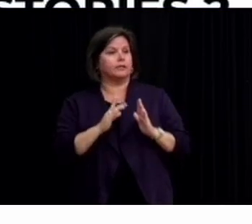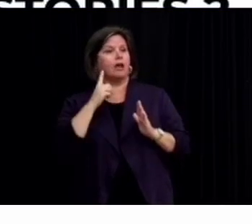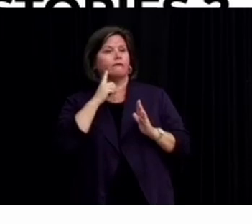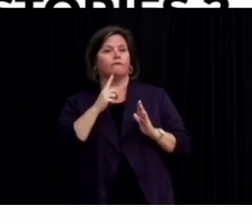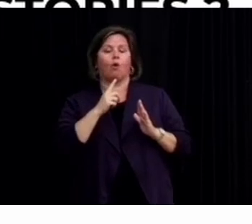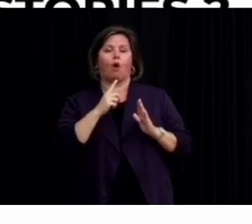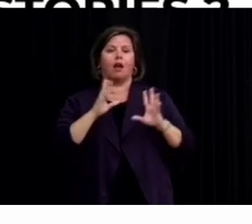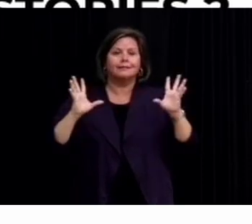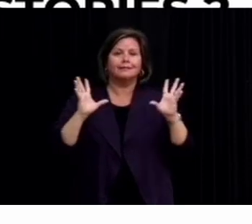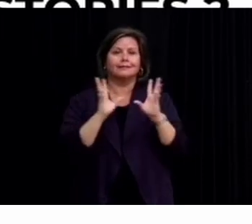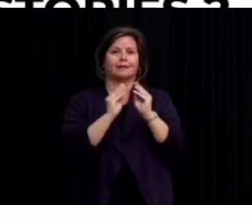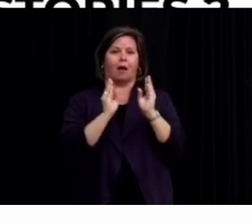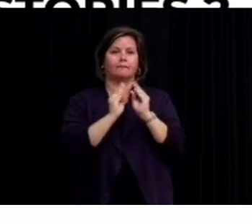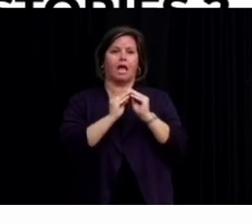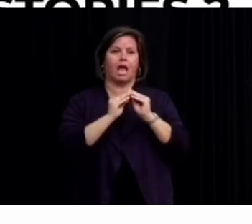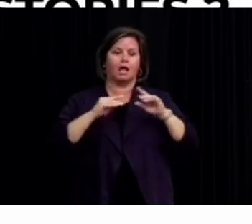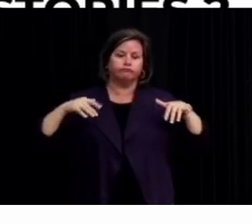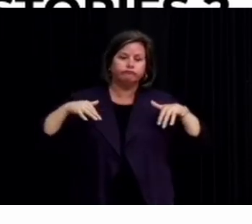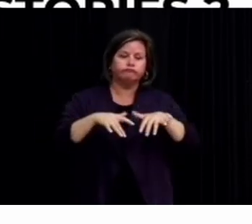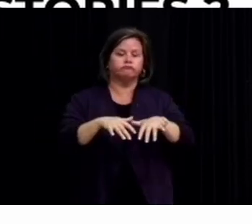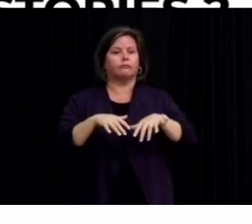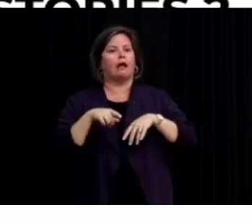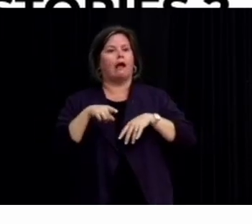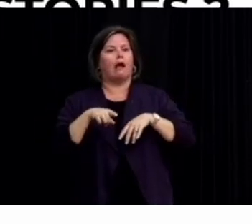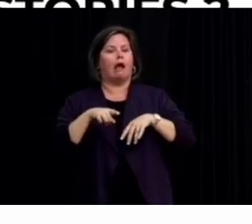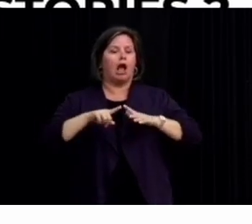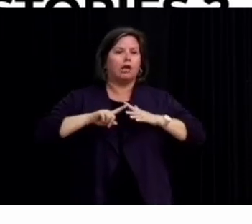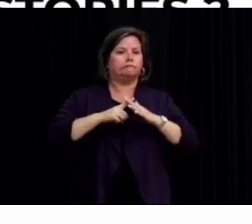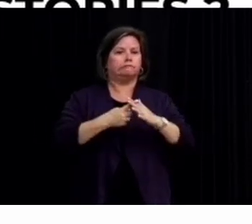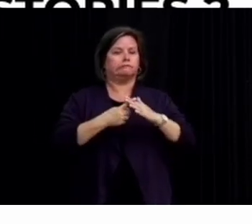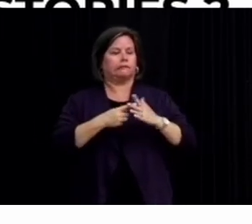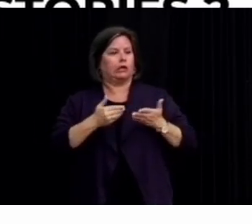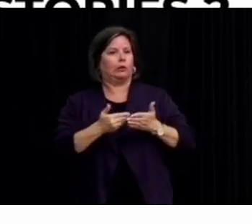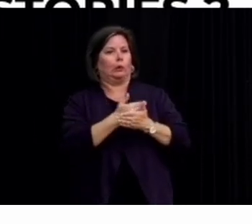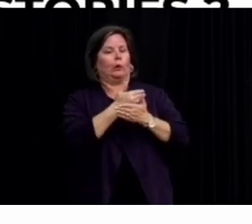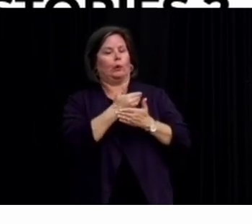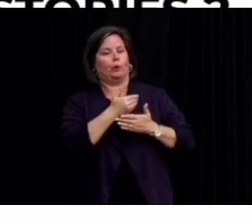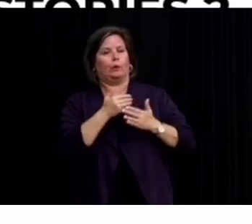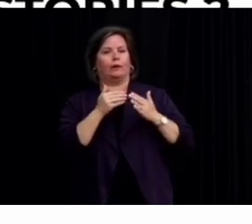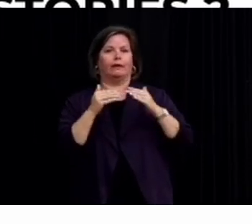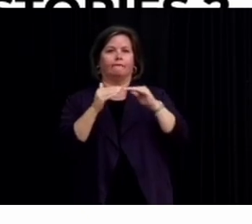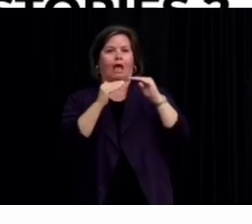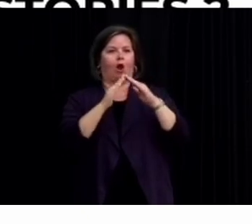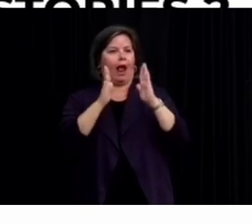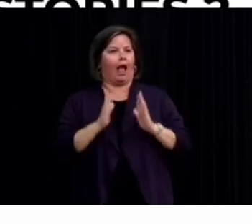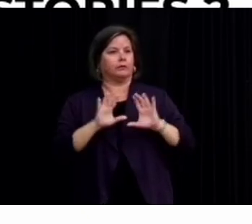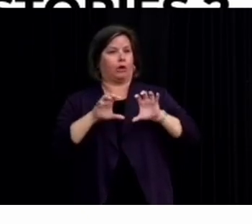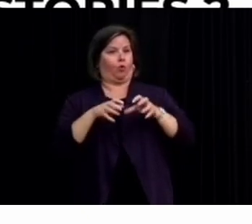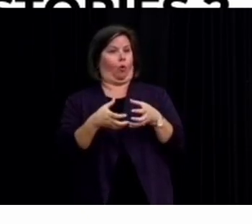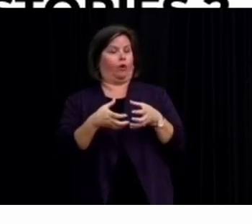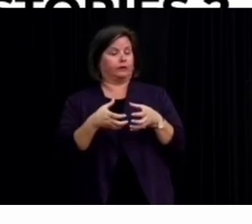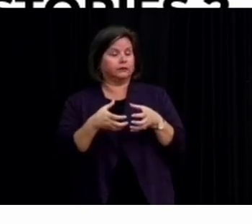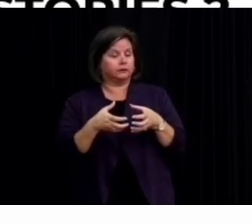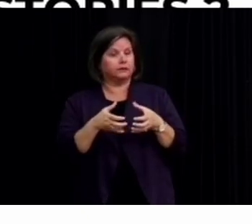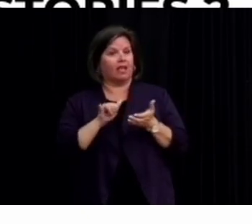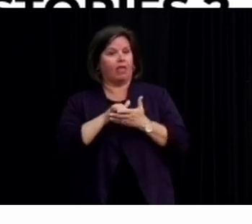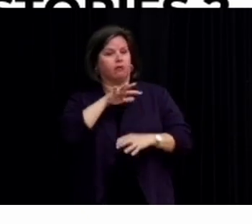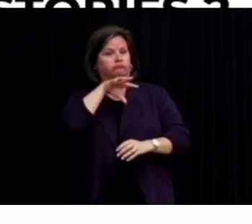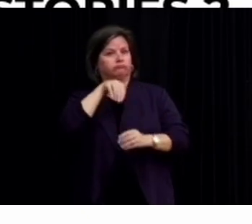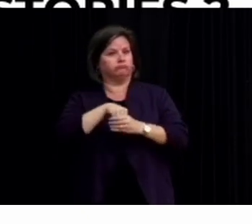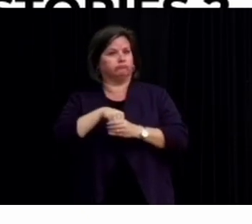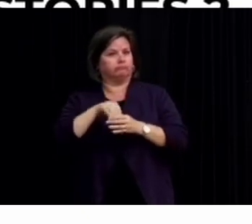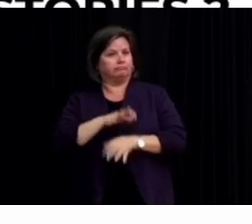housing summit. During that summit, they launched a new fair housing course that incorporated that important history so people